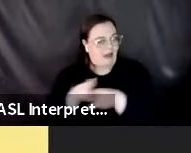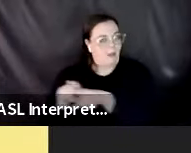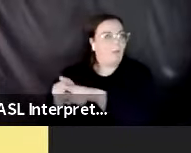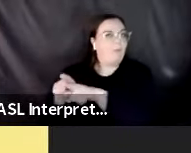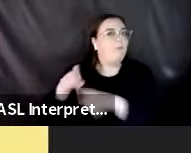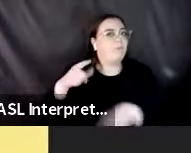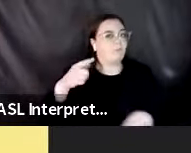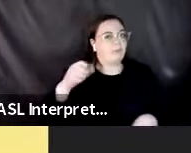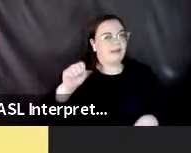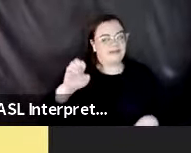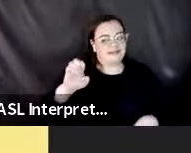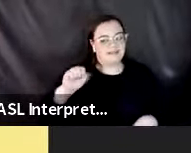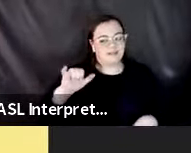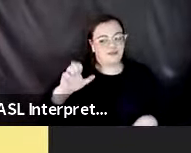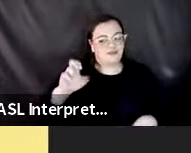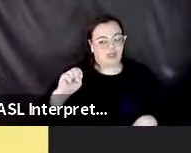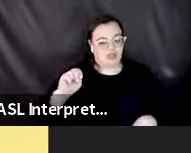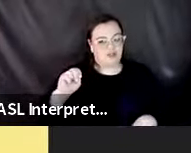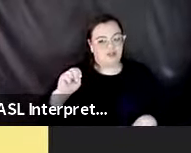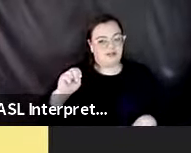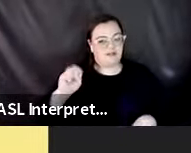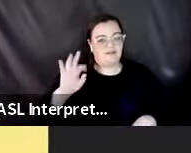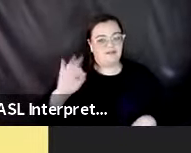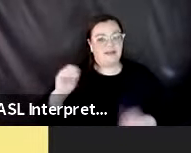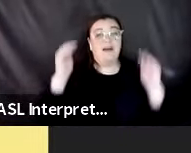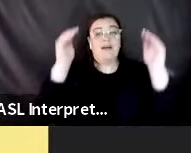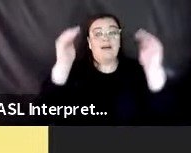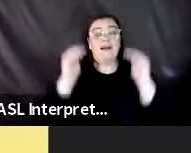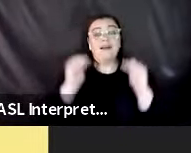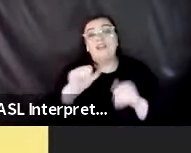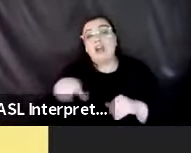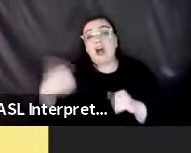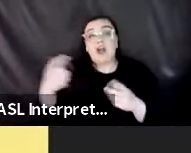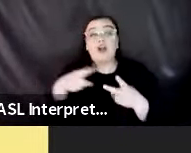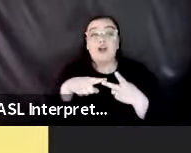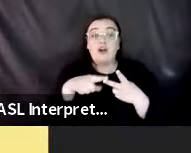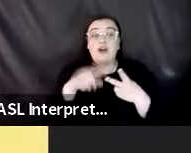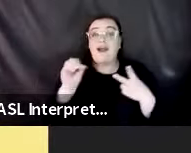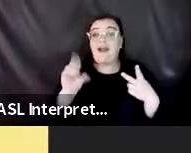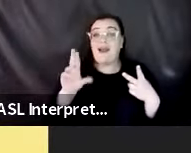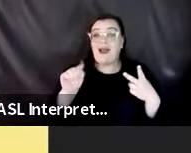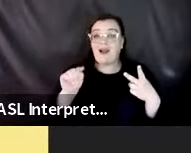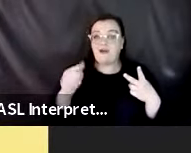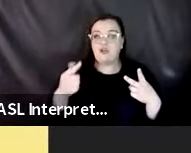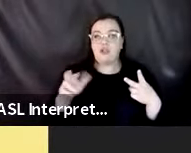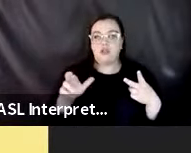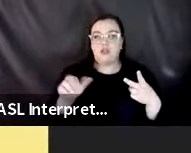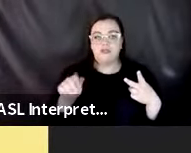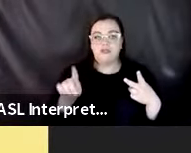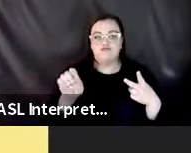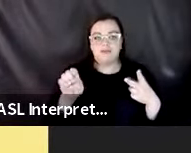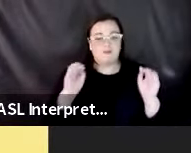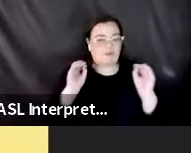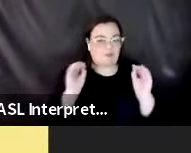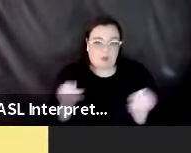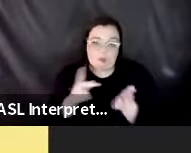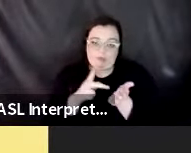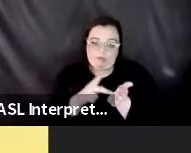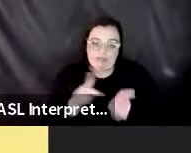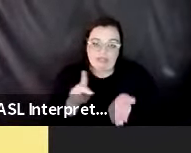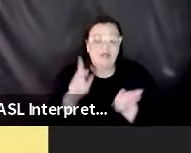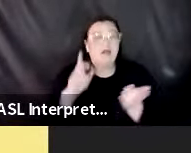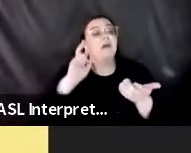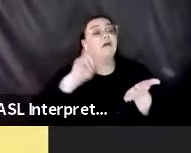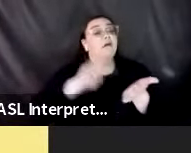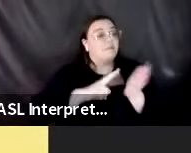the outgrade fee. It's an outgrade. There is no fee for an outgrade. That is when no part of you remains, so that your scene